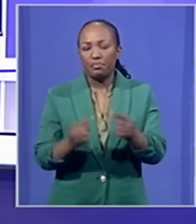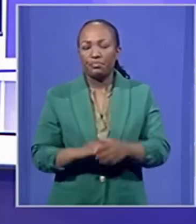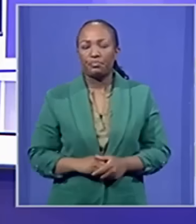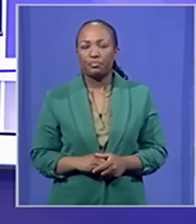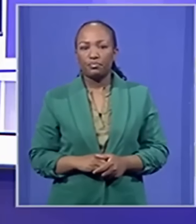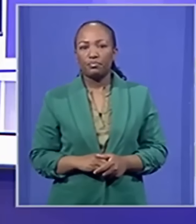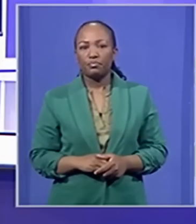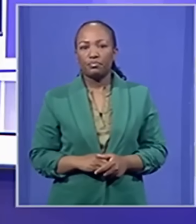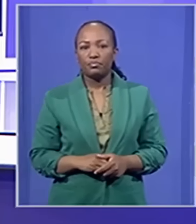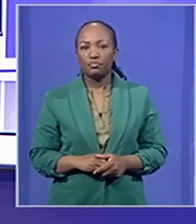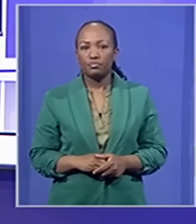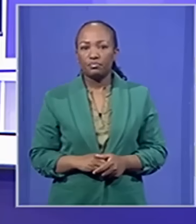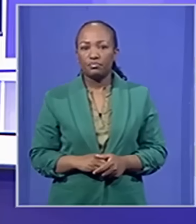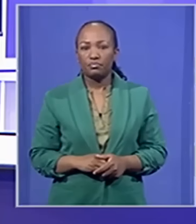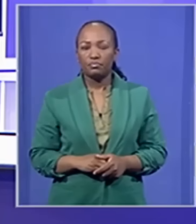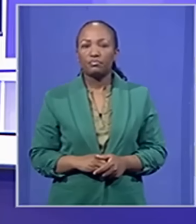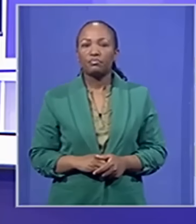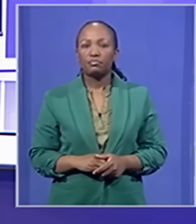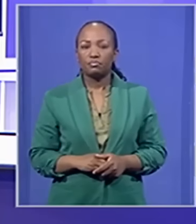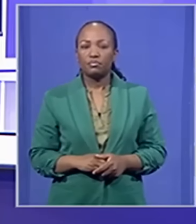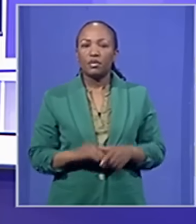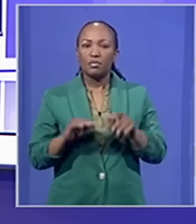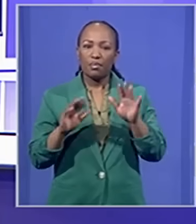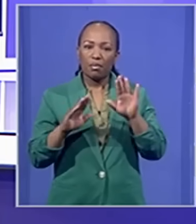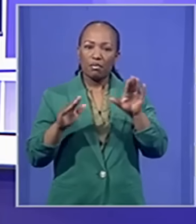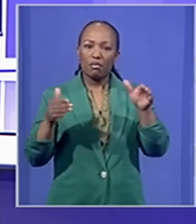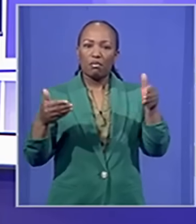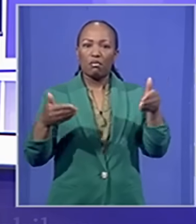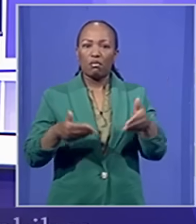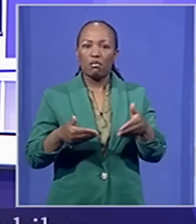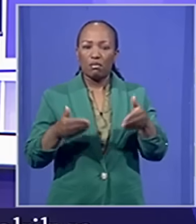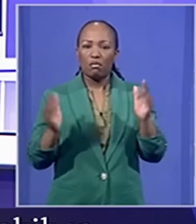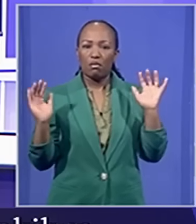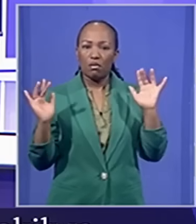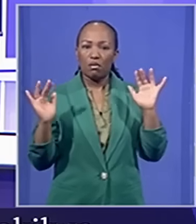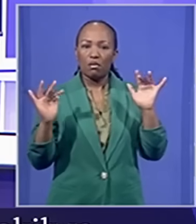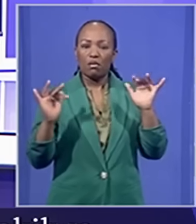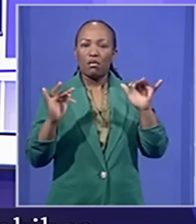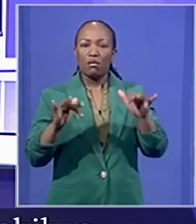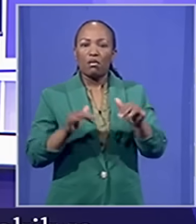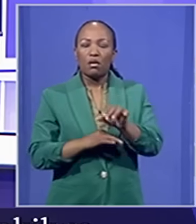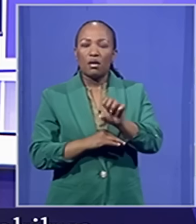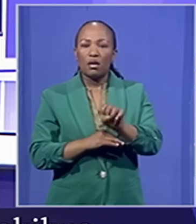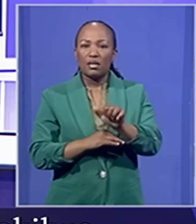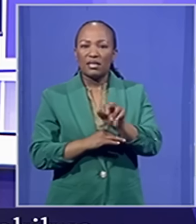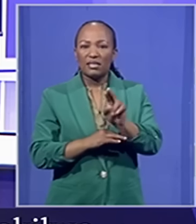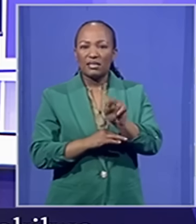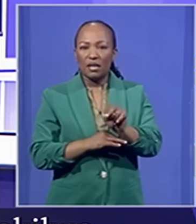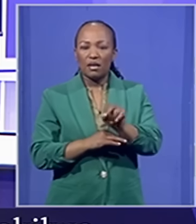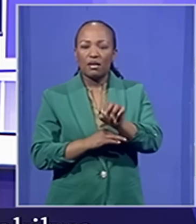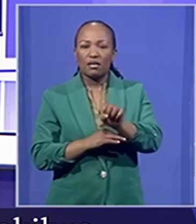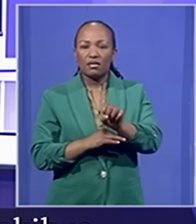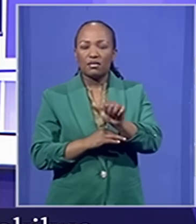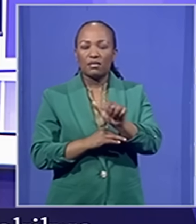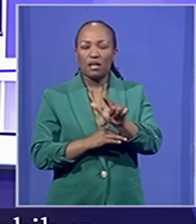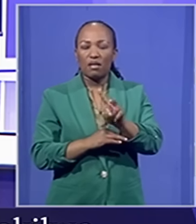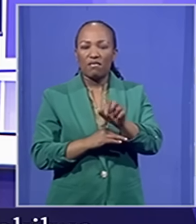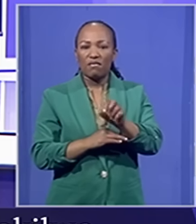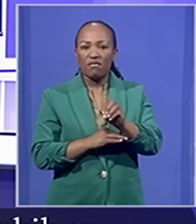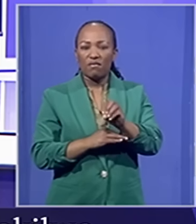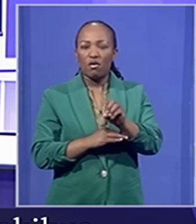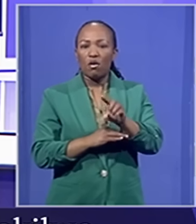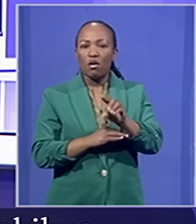Baya phitlhong ditsala le lelapa ba tlhotse ba kokwane kwa San Salvador Catholic Church kwa Leondale kwa botlhaba jwa